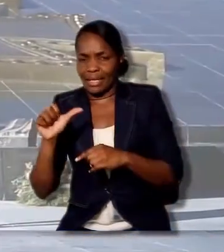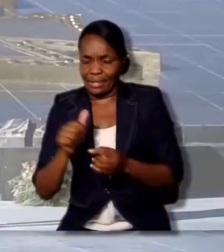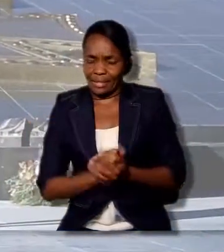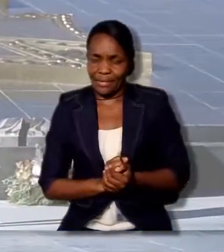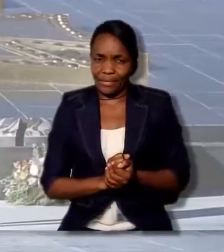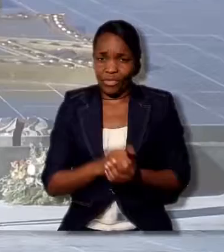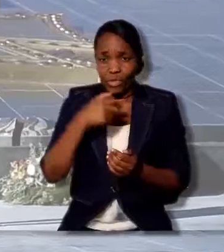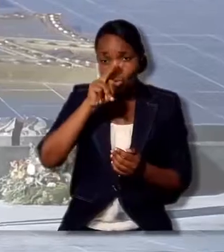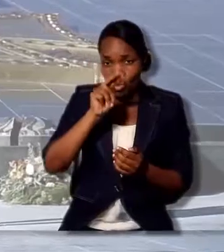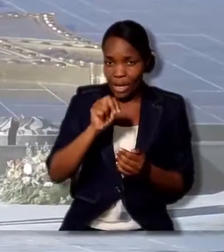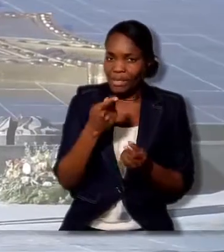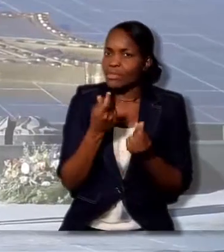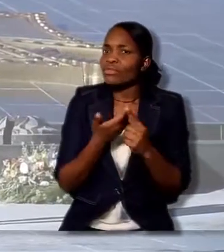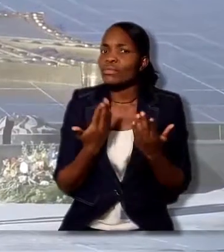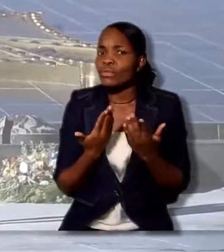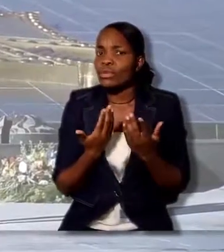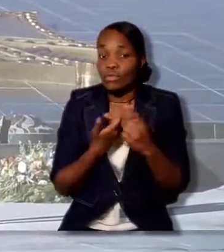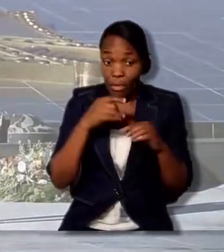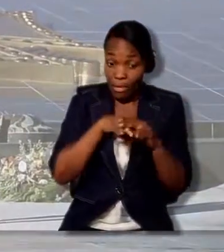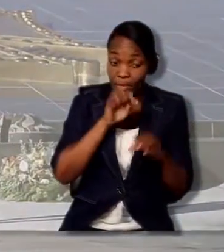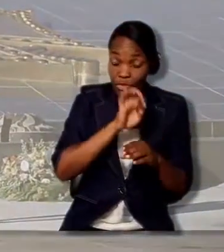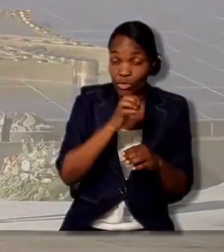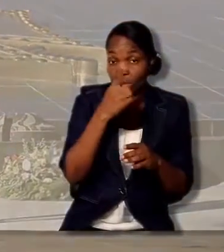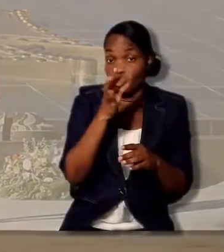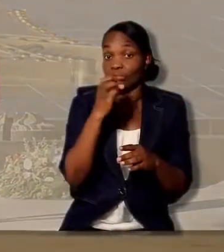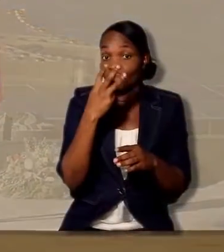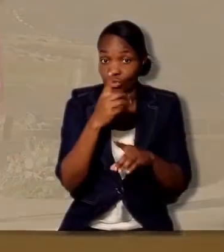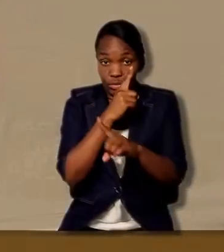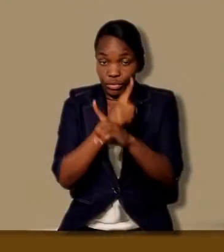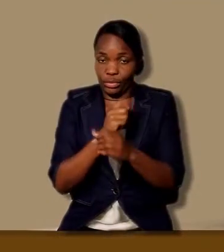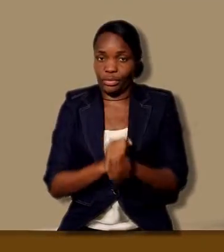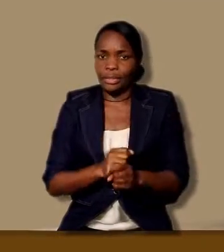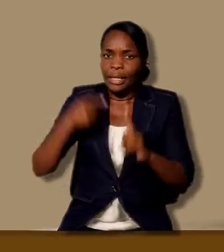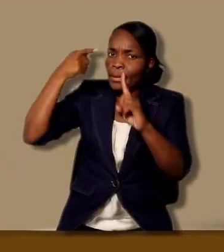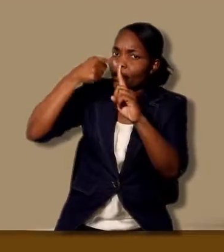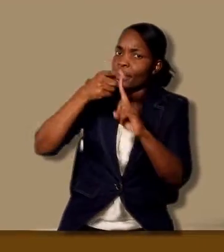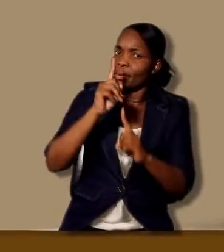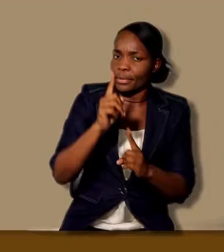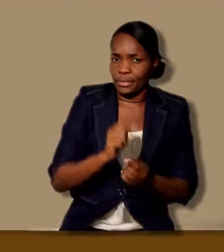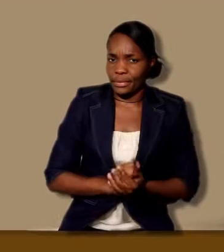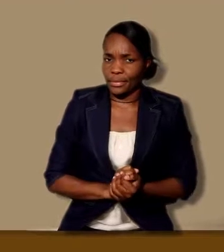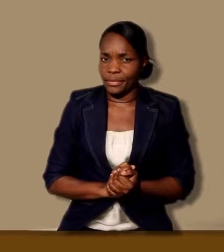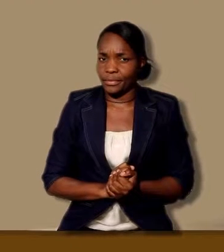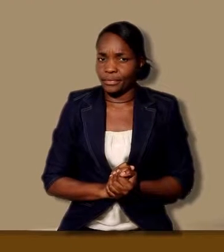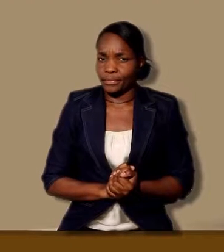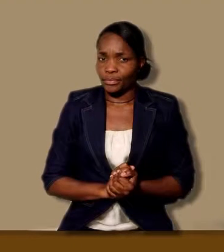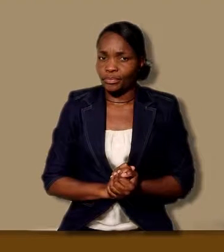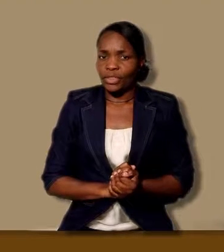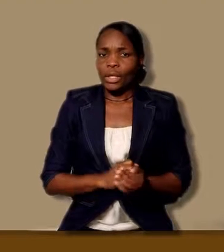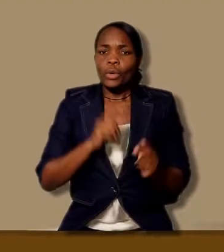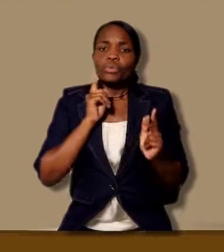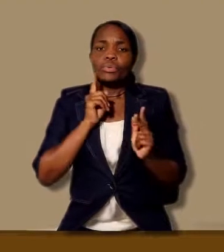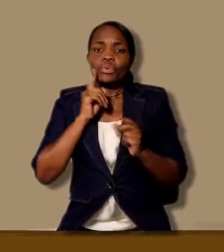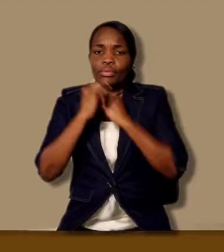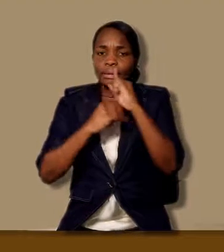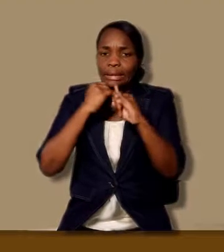United Nations gets its money from 193 member states. Its objectives are to